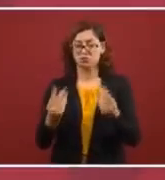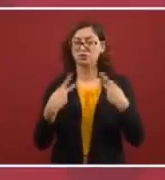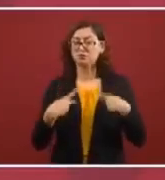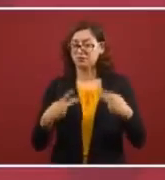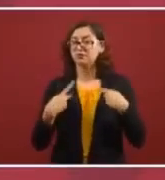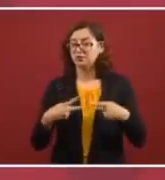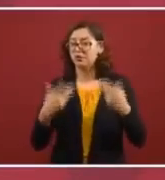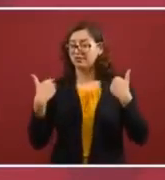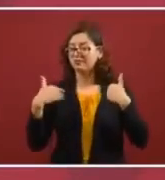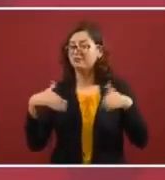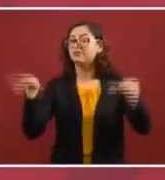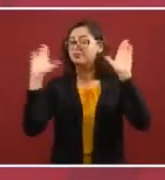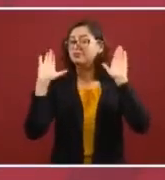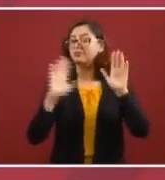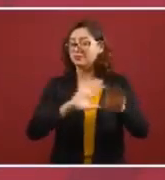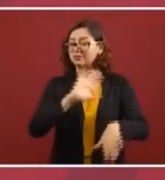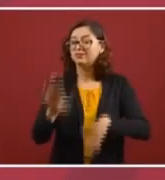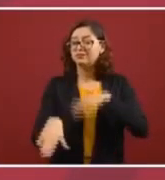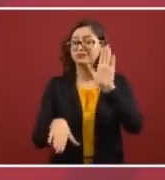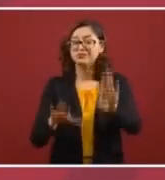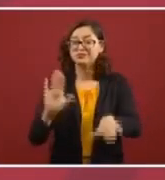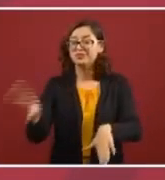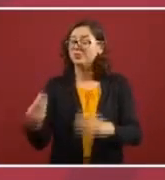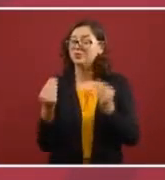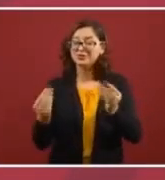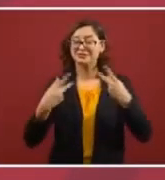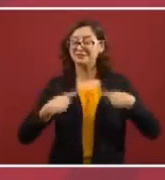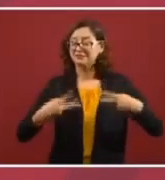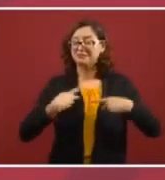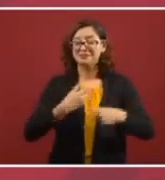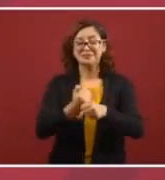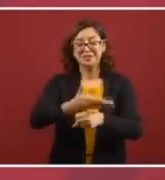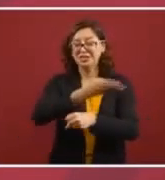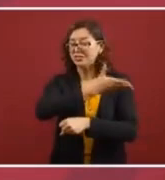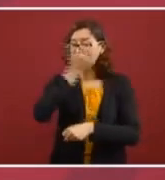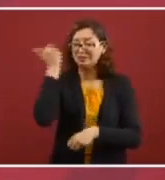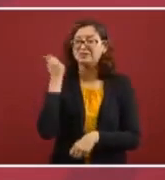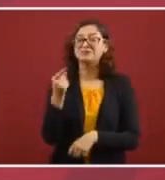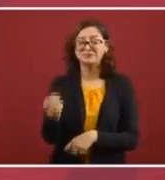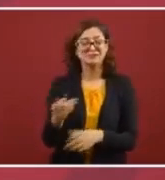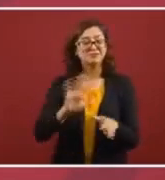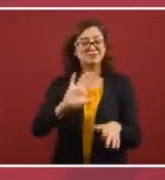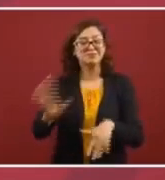Many would have lost their lives, especially innocent people,